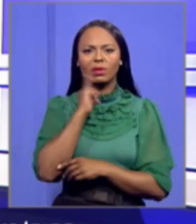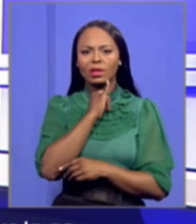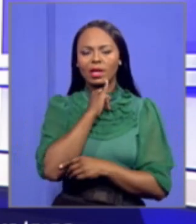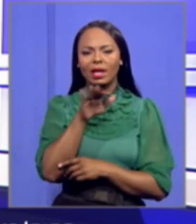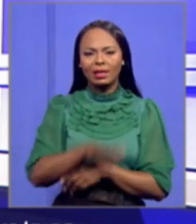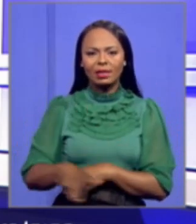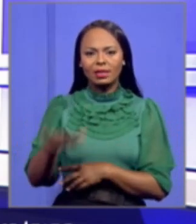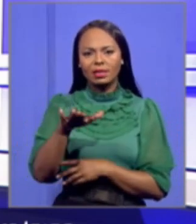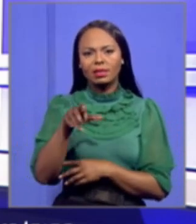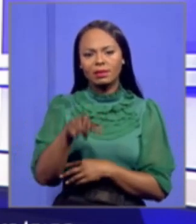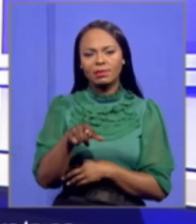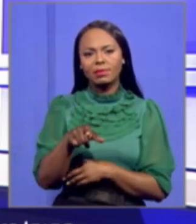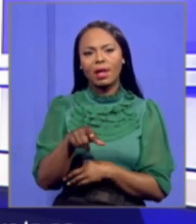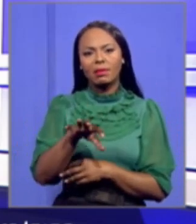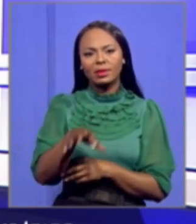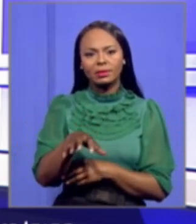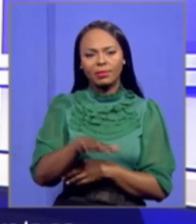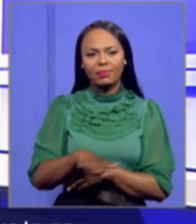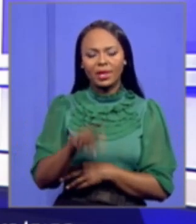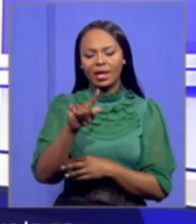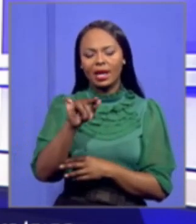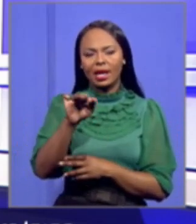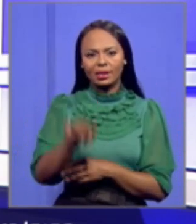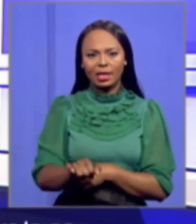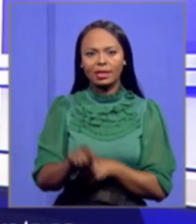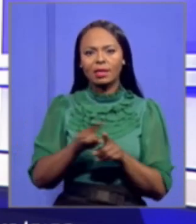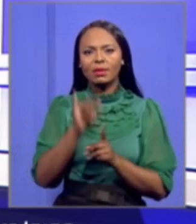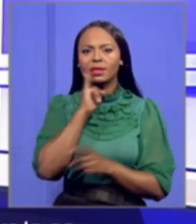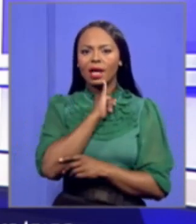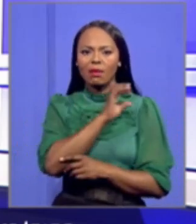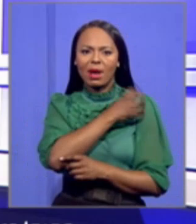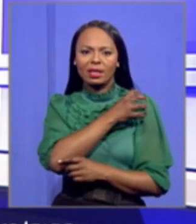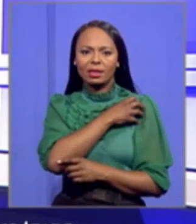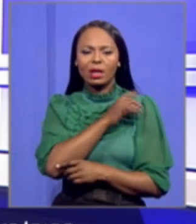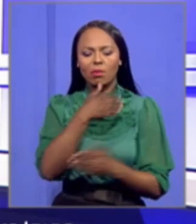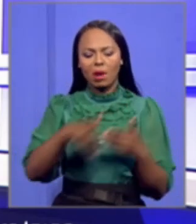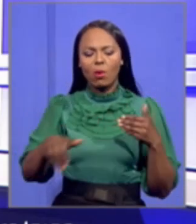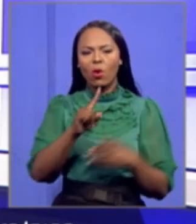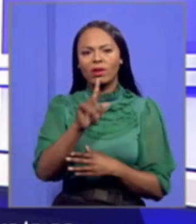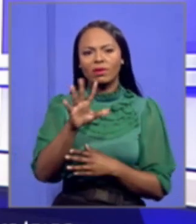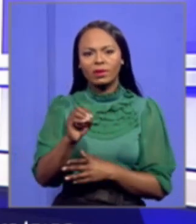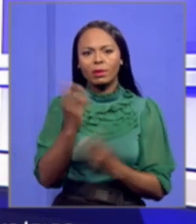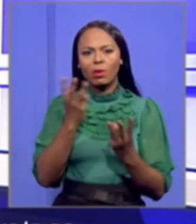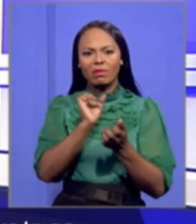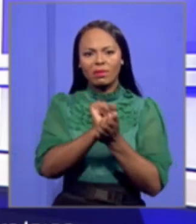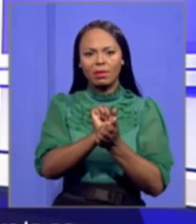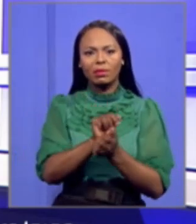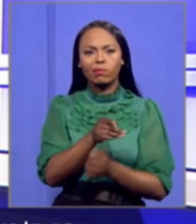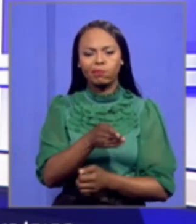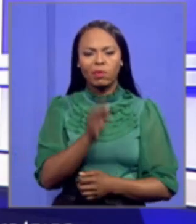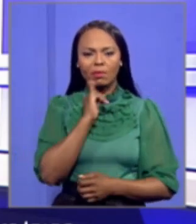wa phapanyetsano Gaza le hore Israel e lokole Mapalestina a 150 a kwaletsweng Israel.